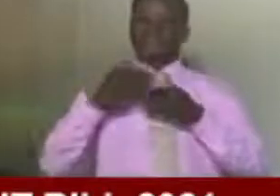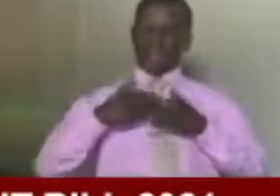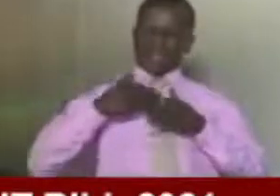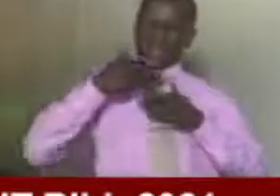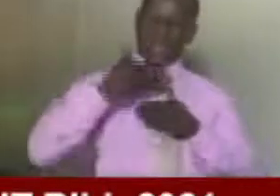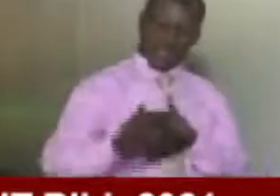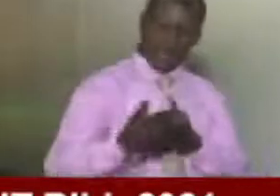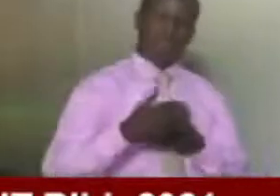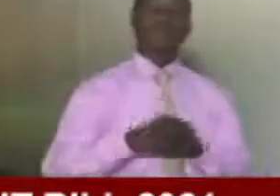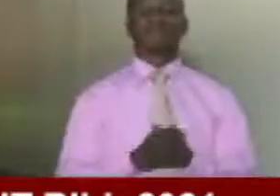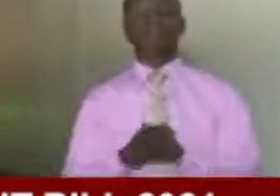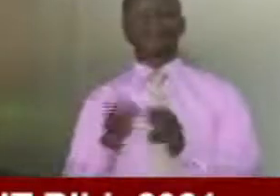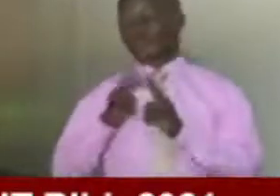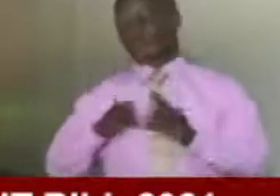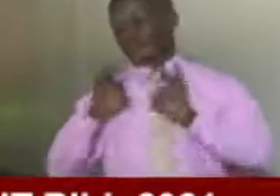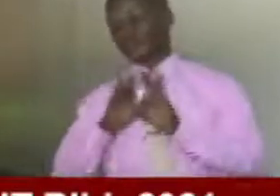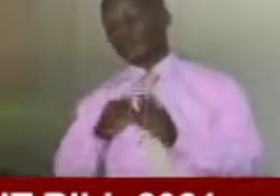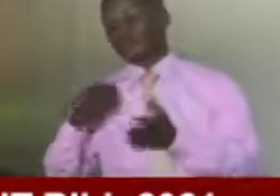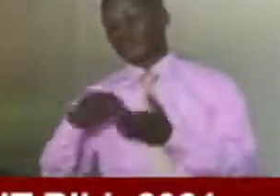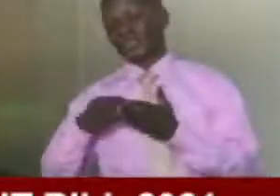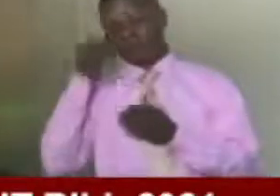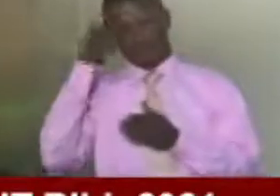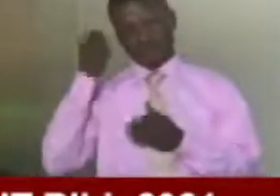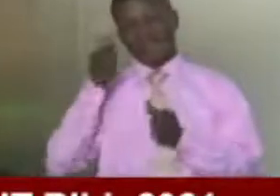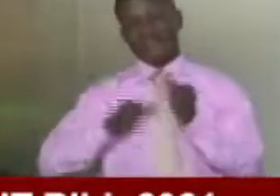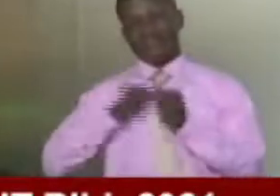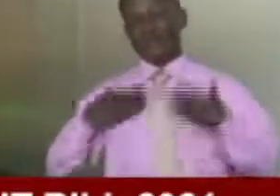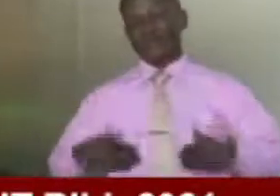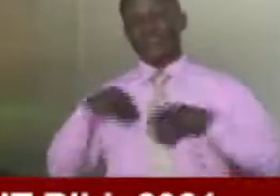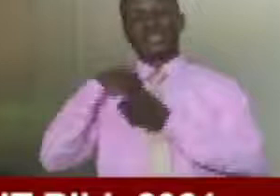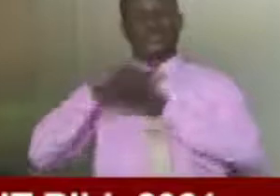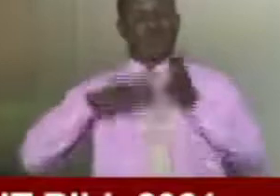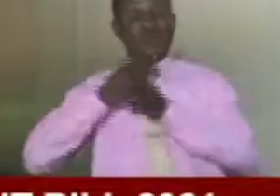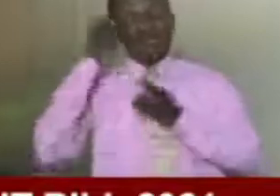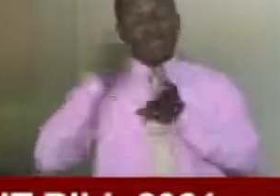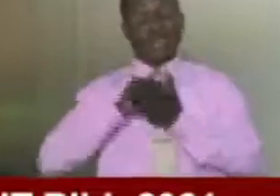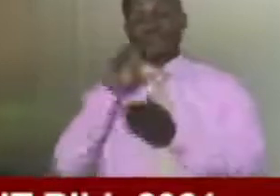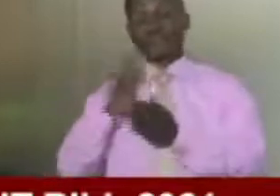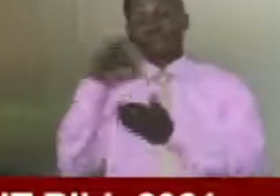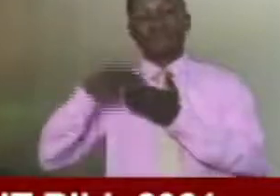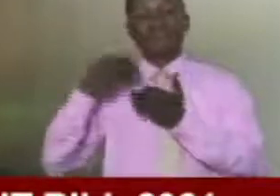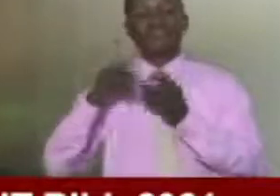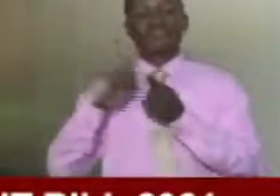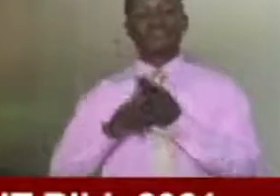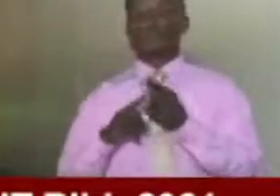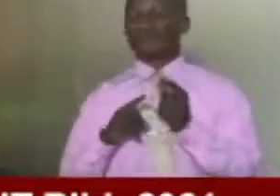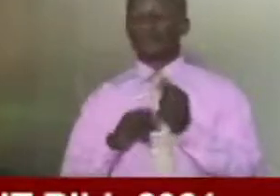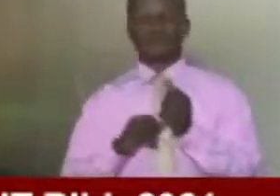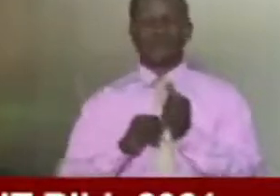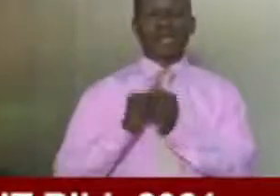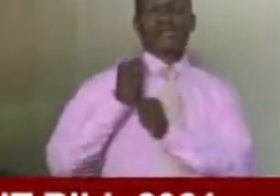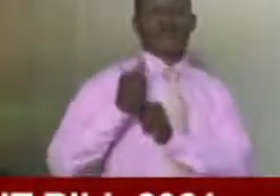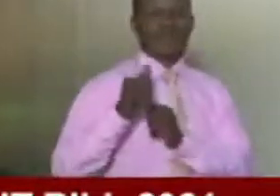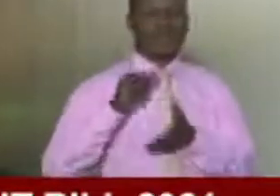this country? You know, and everybody in the world knows that we use money to the extent that, you know, you think the whole thing is